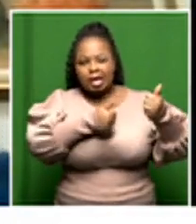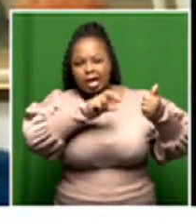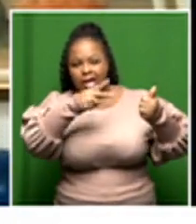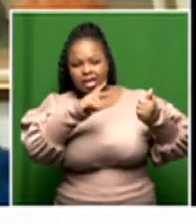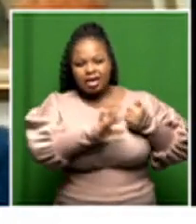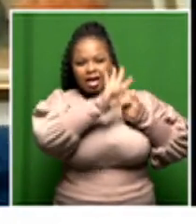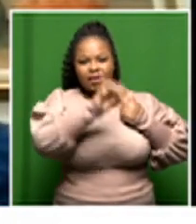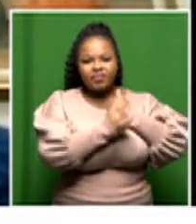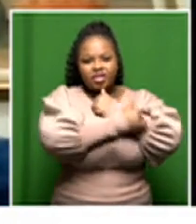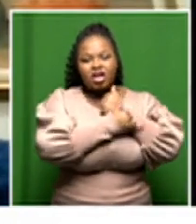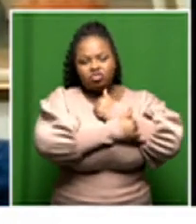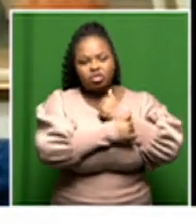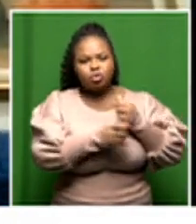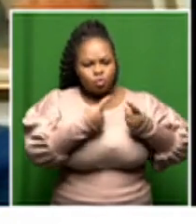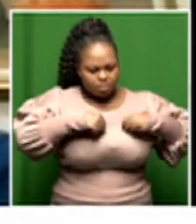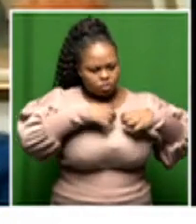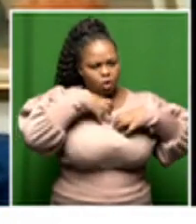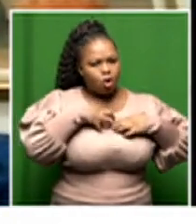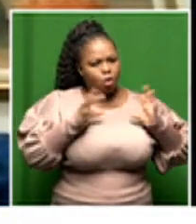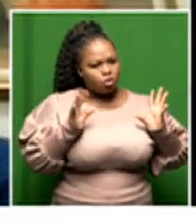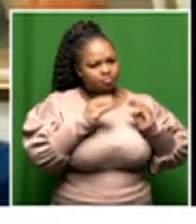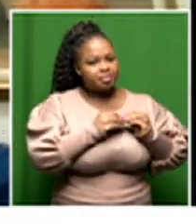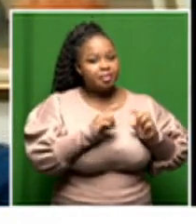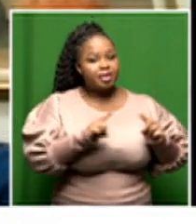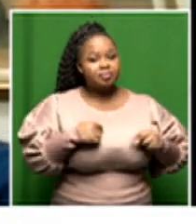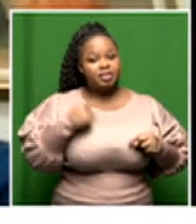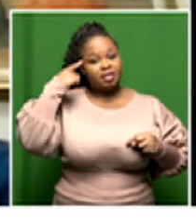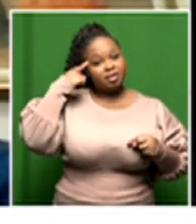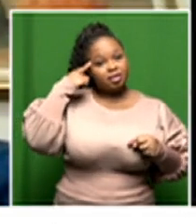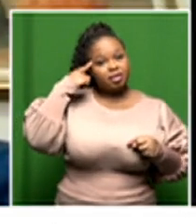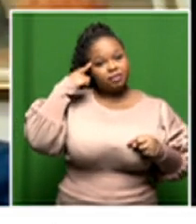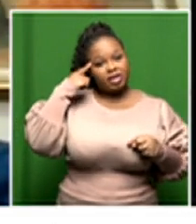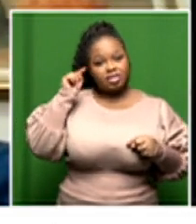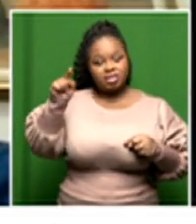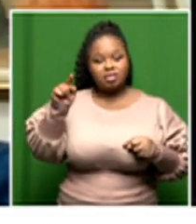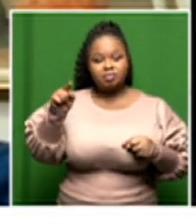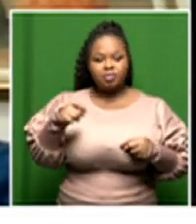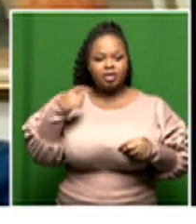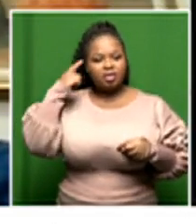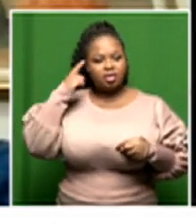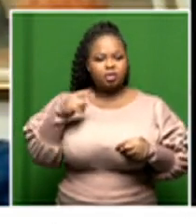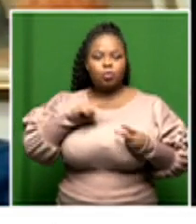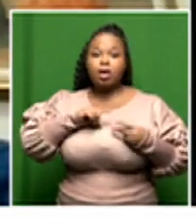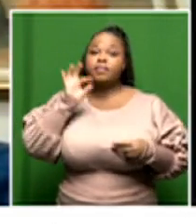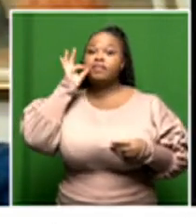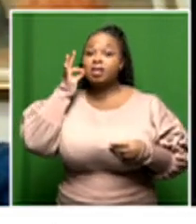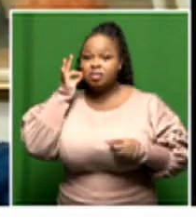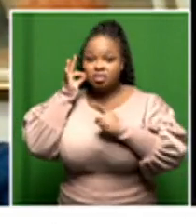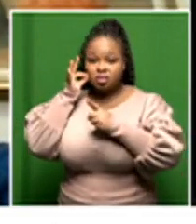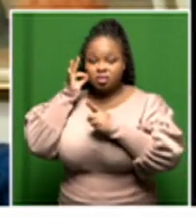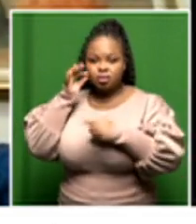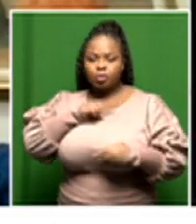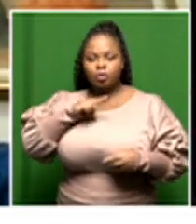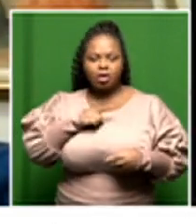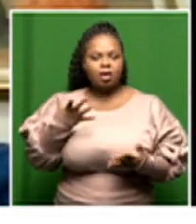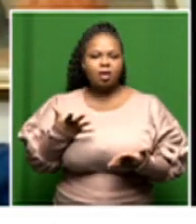ear. But I think this was an effort by France to really act on the